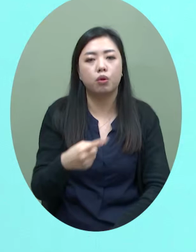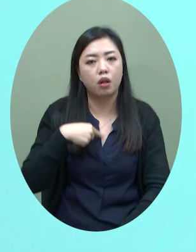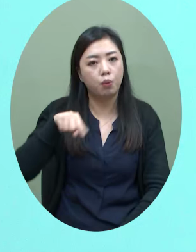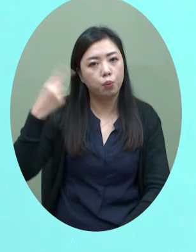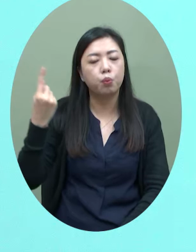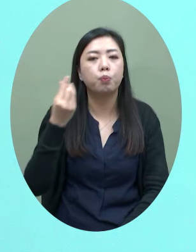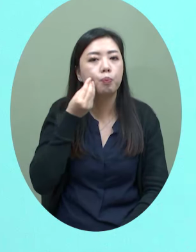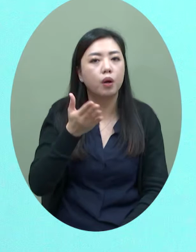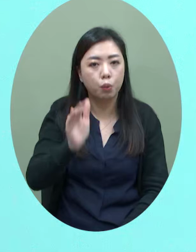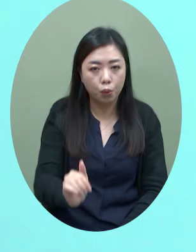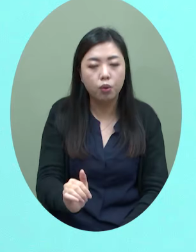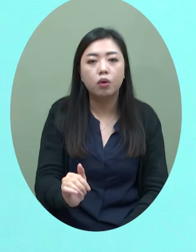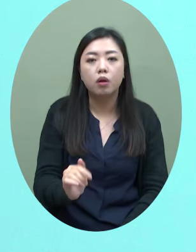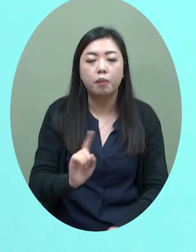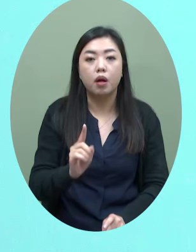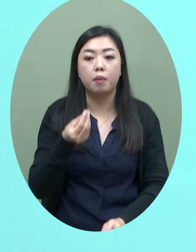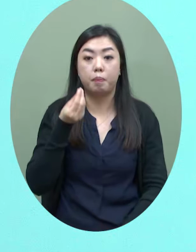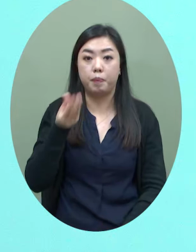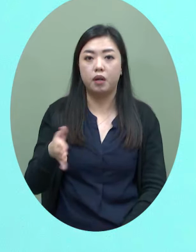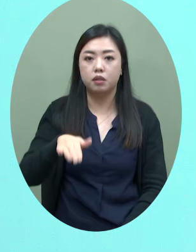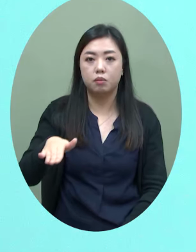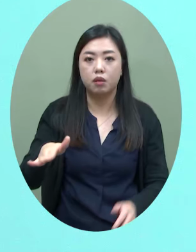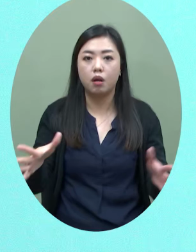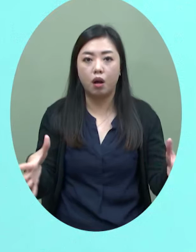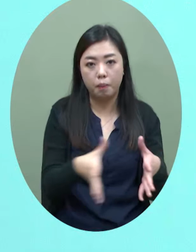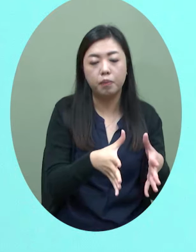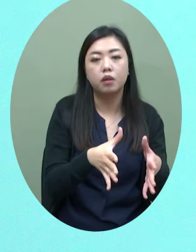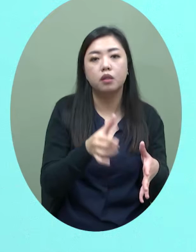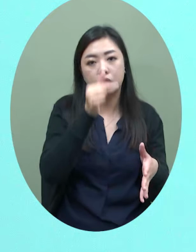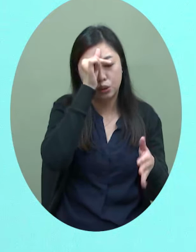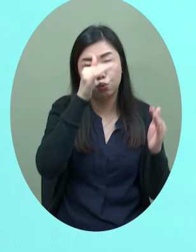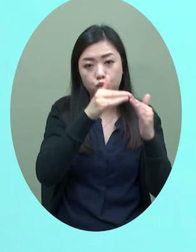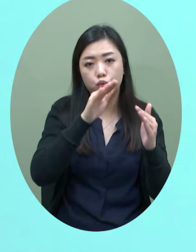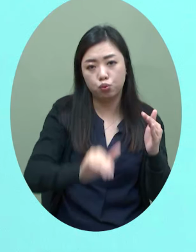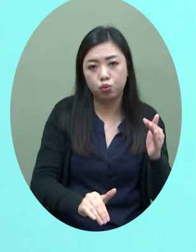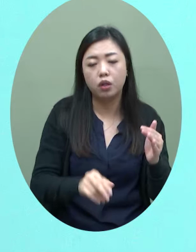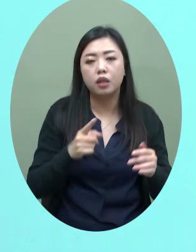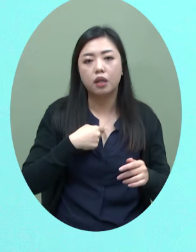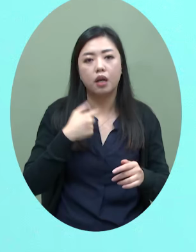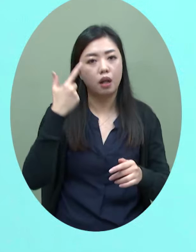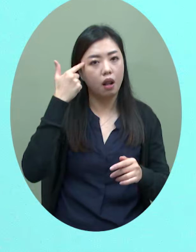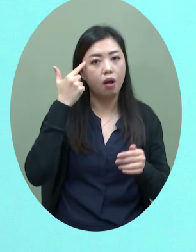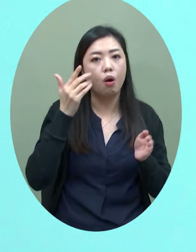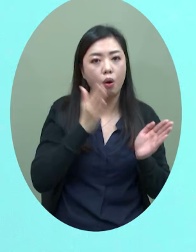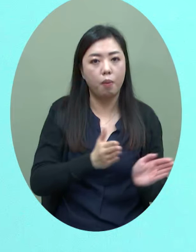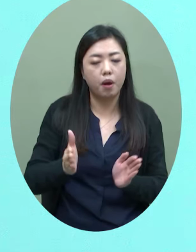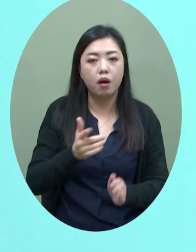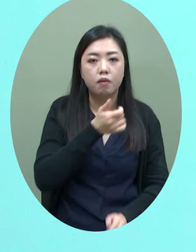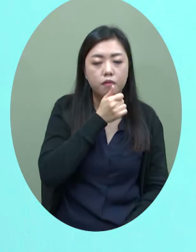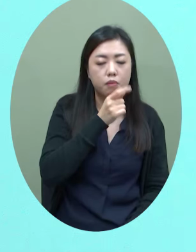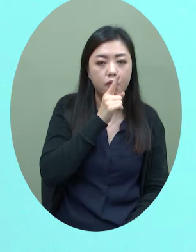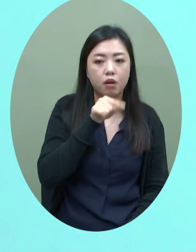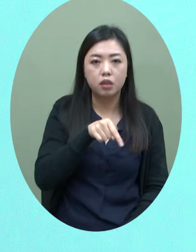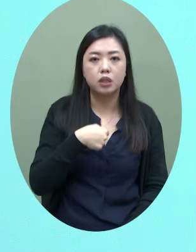of course, within the hospital, there will be appropriate arrangements for the parents and the kids. And on, again, in this case, we are applying